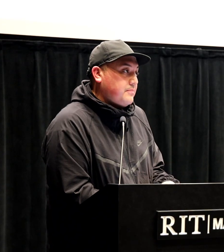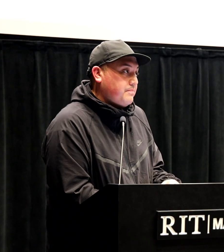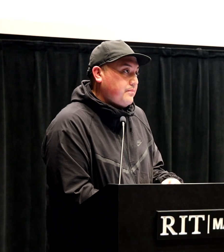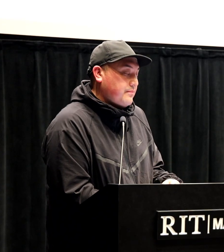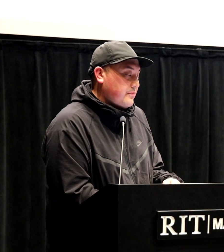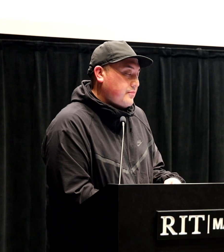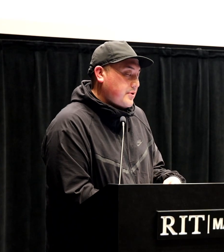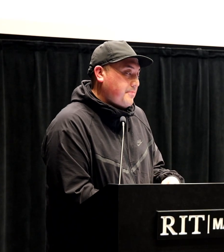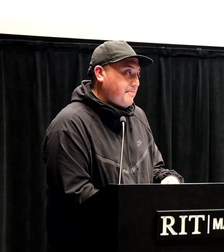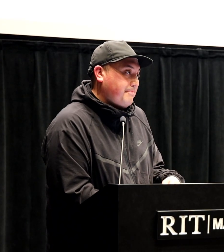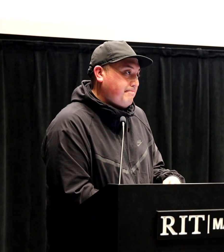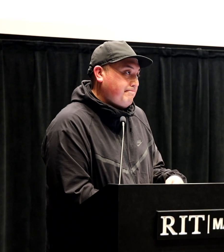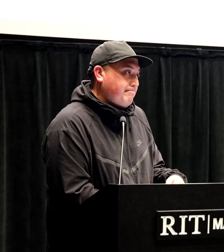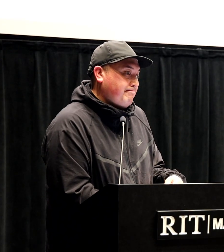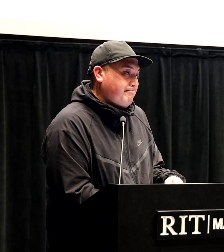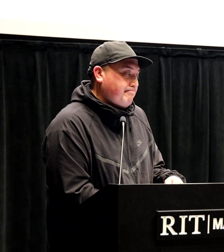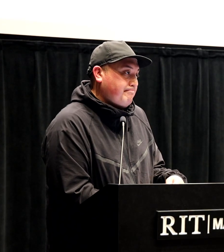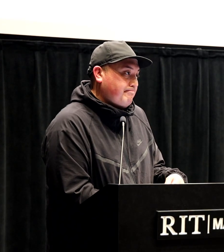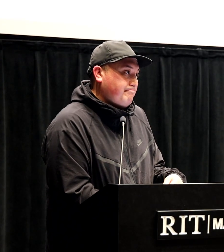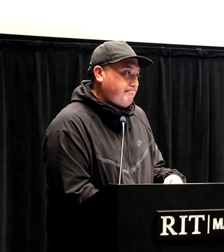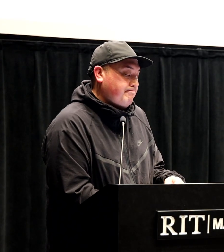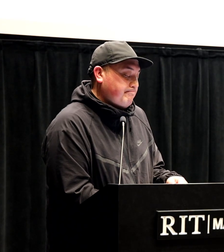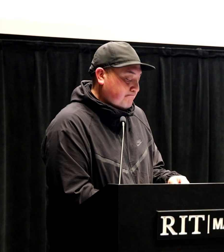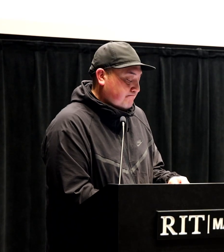wavelength. So.